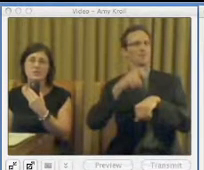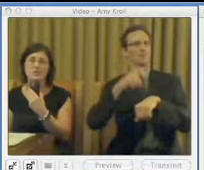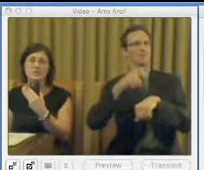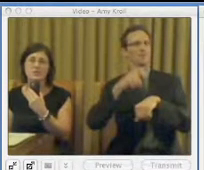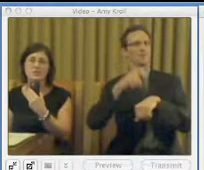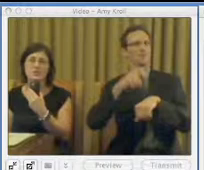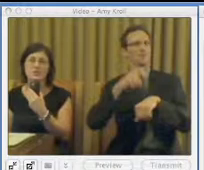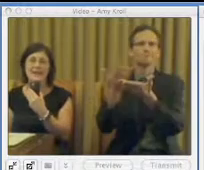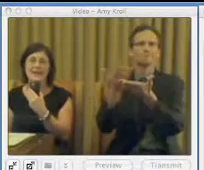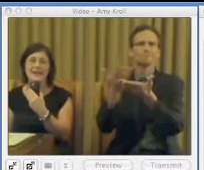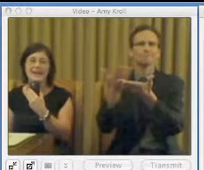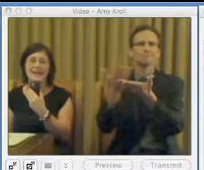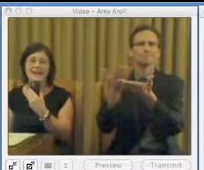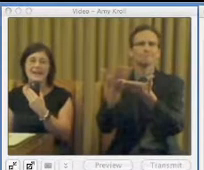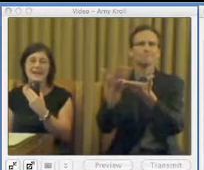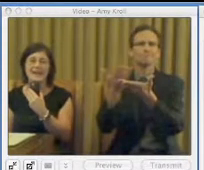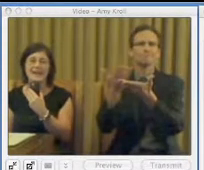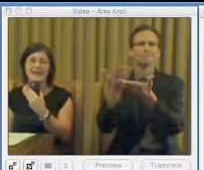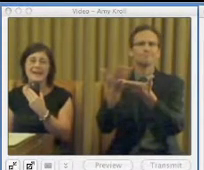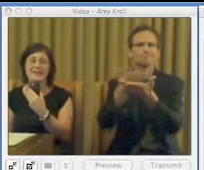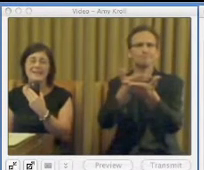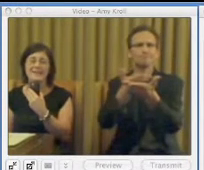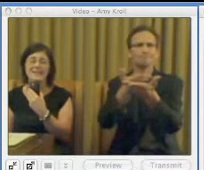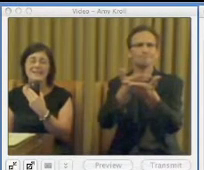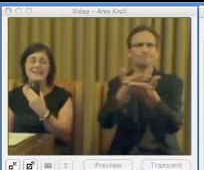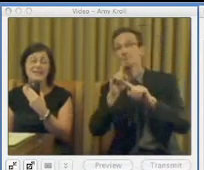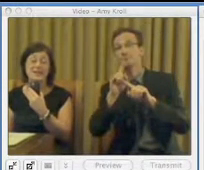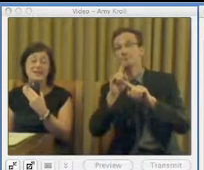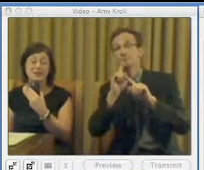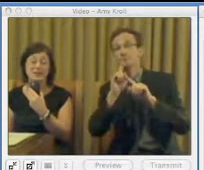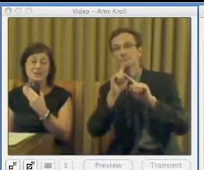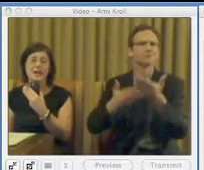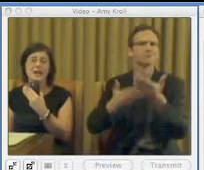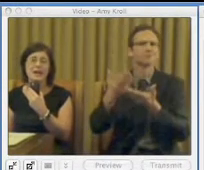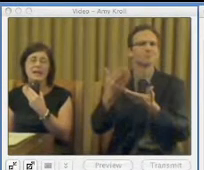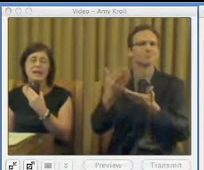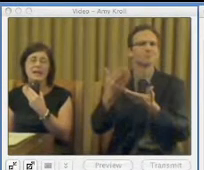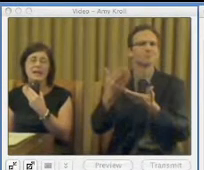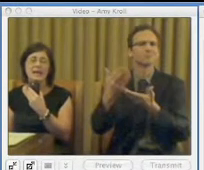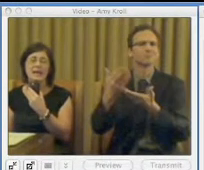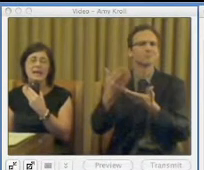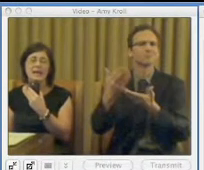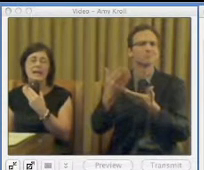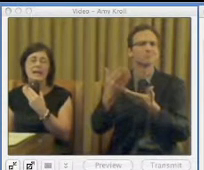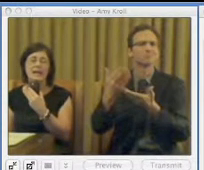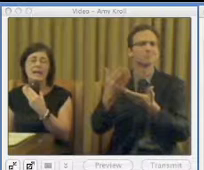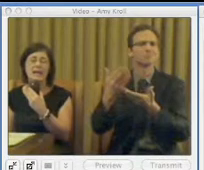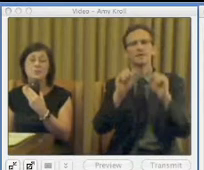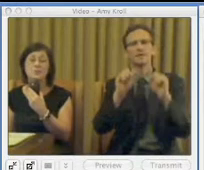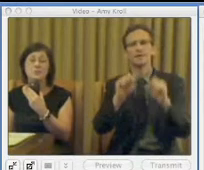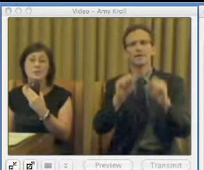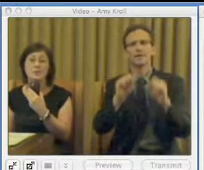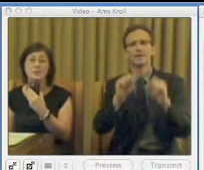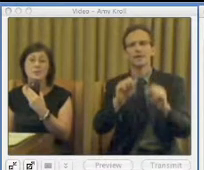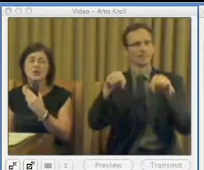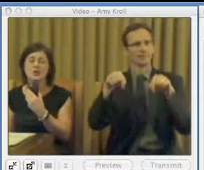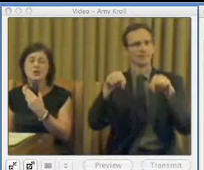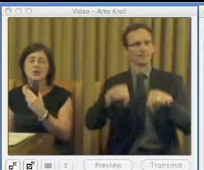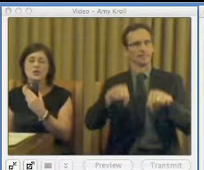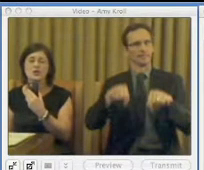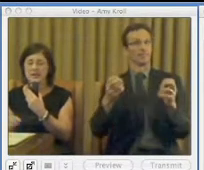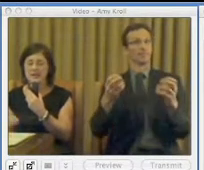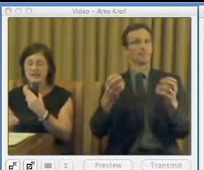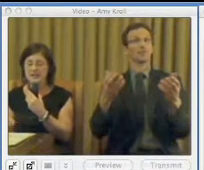plenty of time to take your questions and to make sure that we can have some discussions, hopefully, to engage with this topic